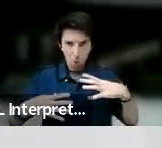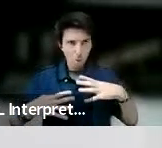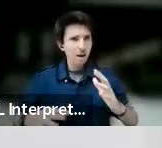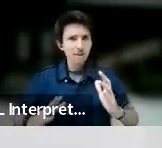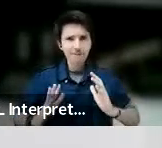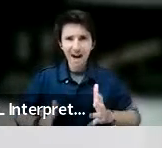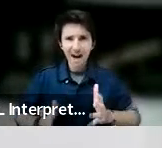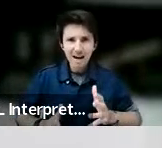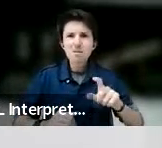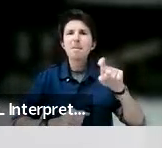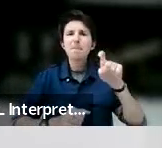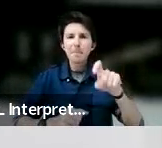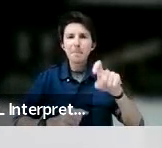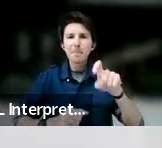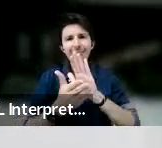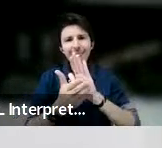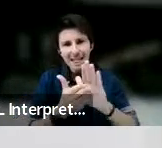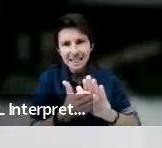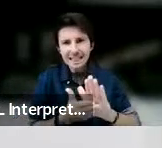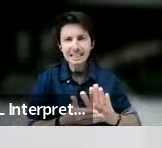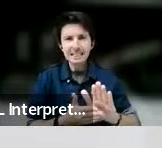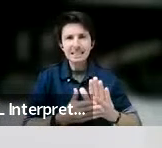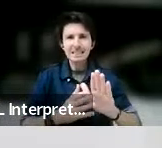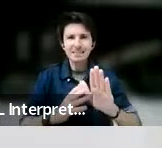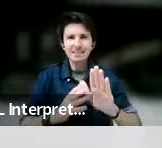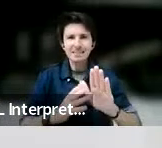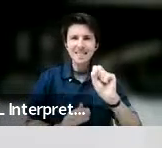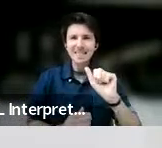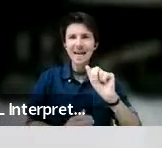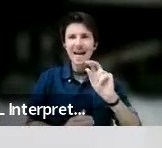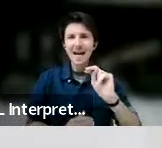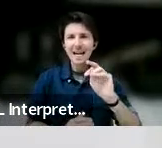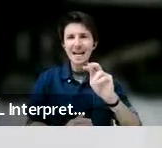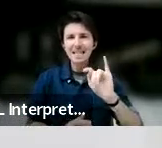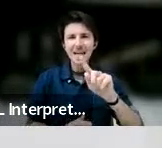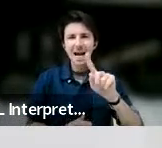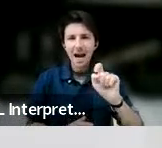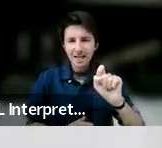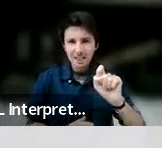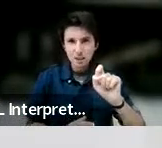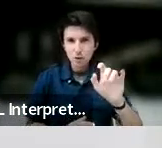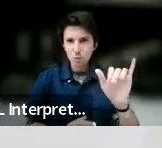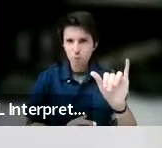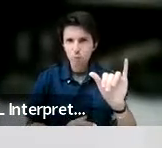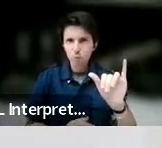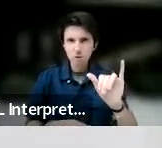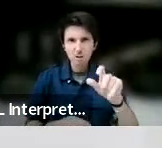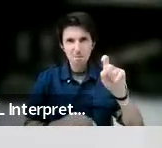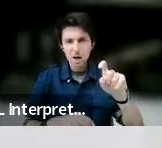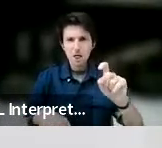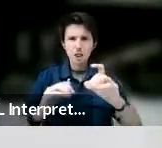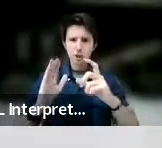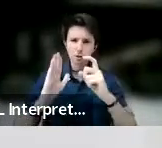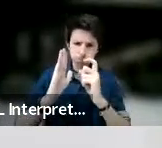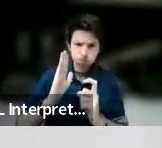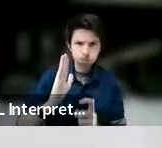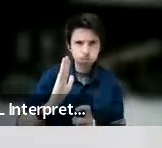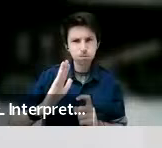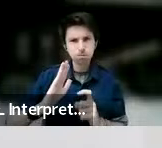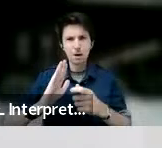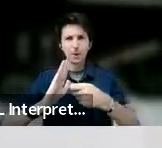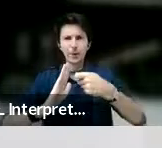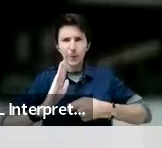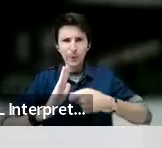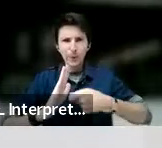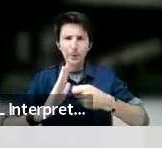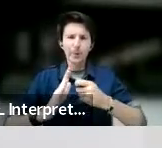must always be clean and sanitized. And if there are any concerns about that, I would strongly encourage you to call the union so we